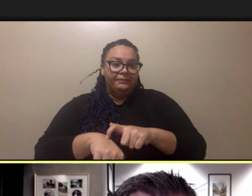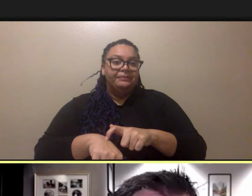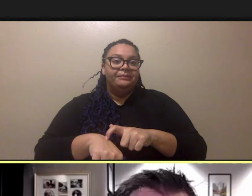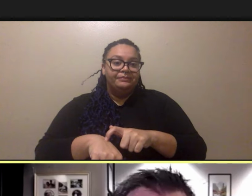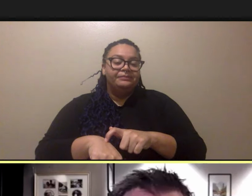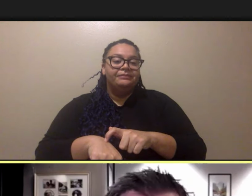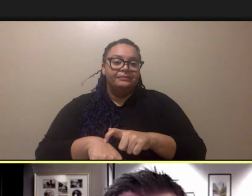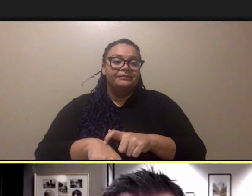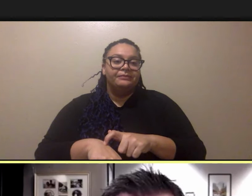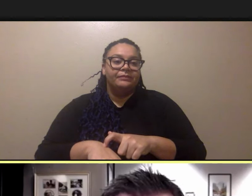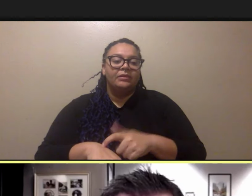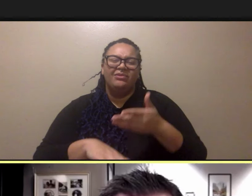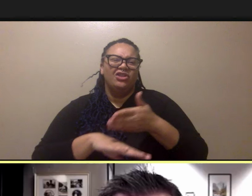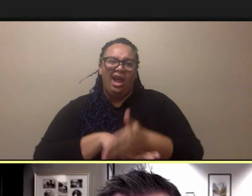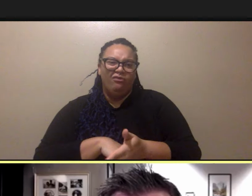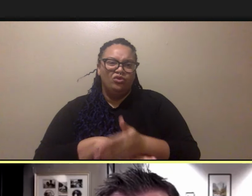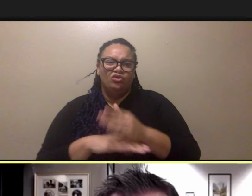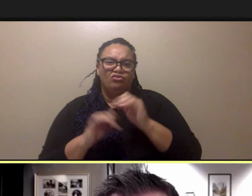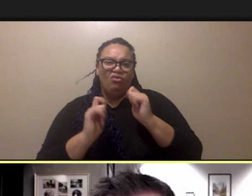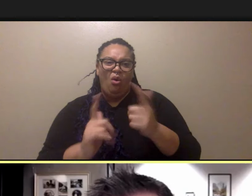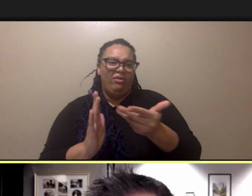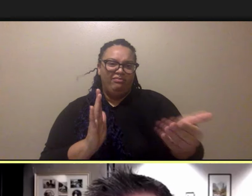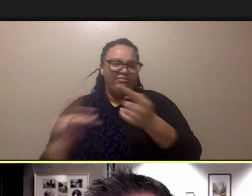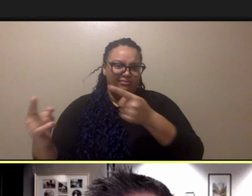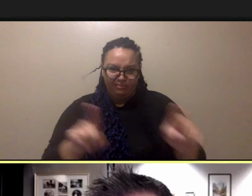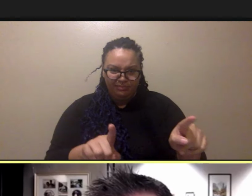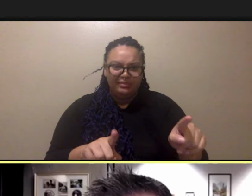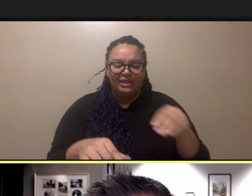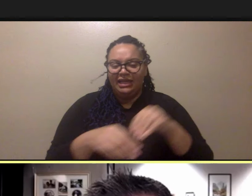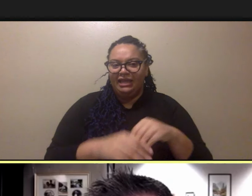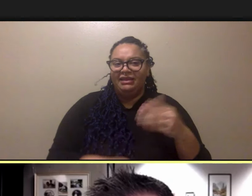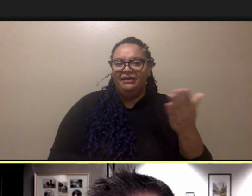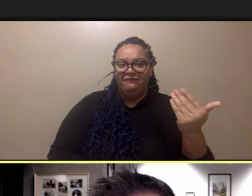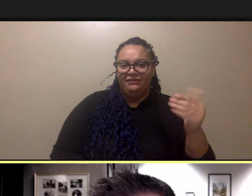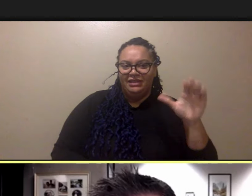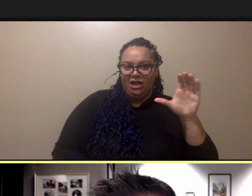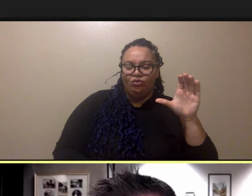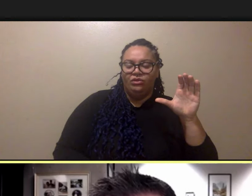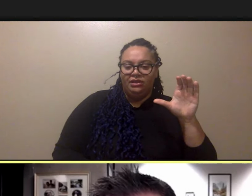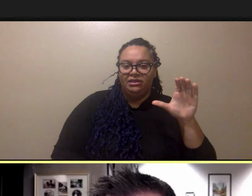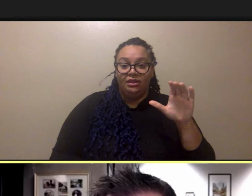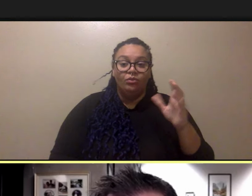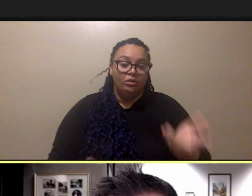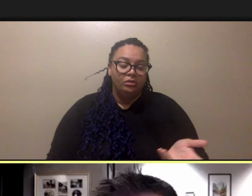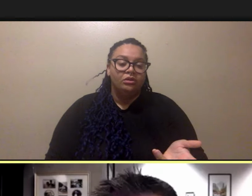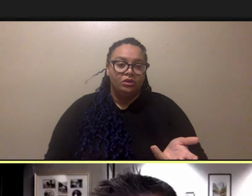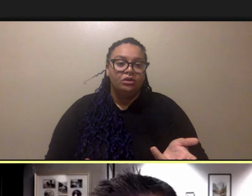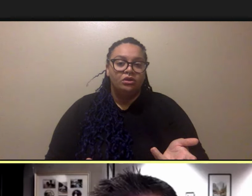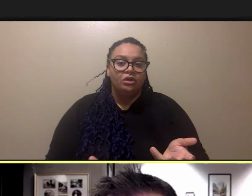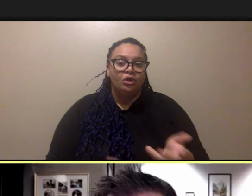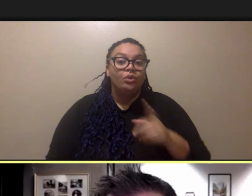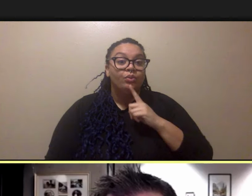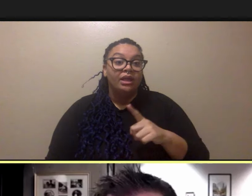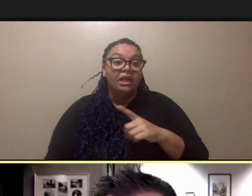their Reformation, Protestant Reformation that had happened in the 1500s. They were especially